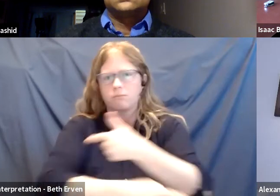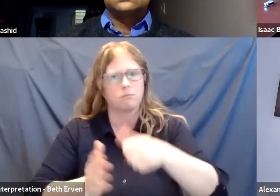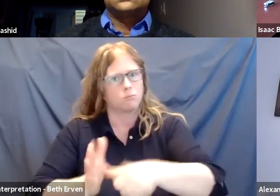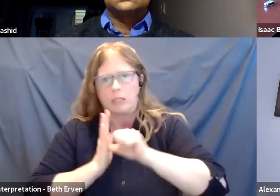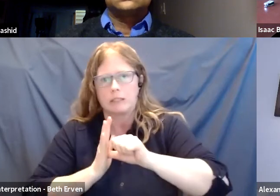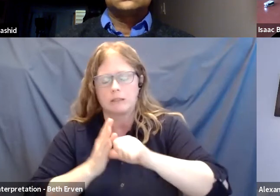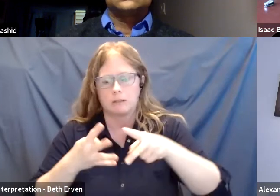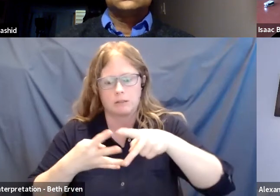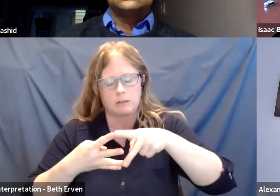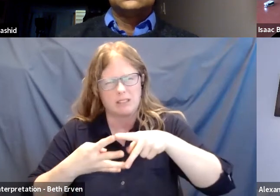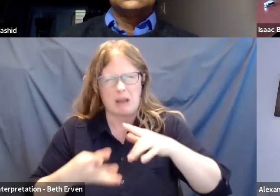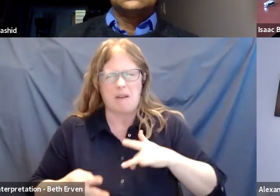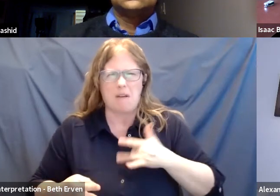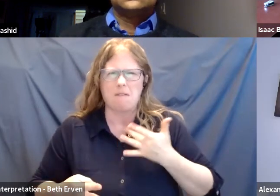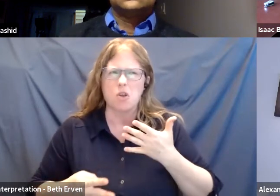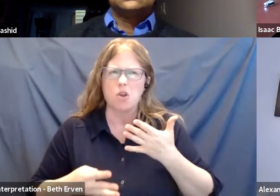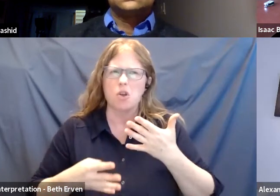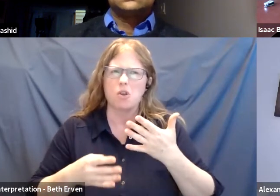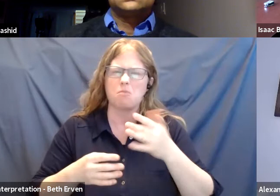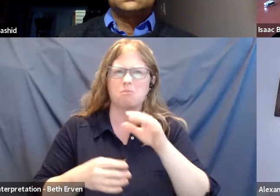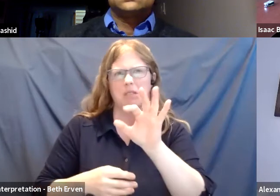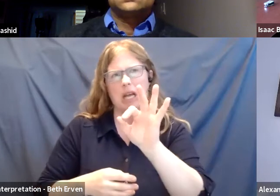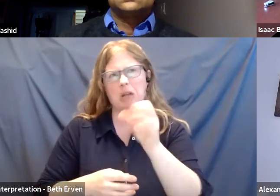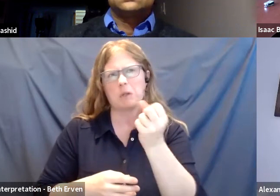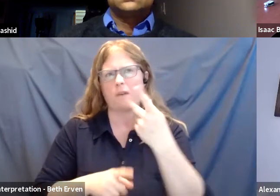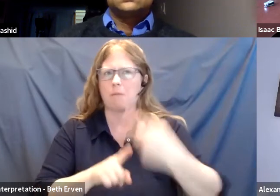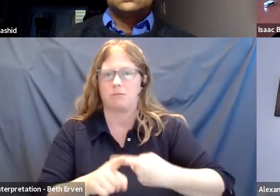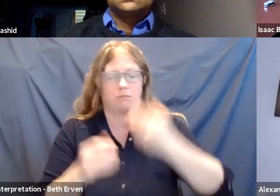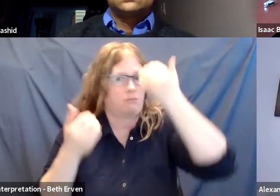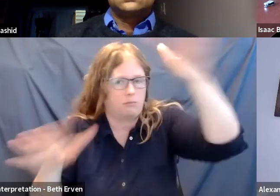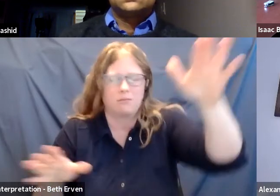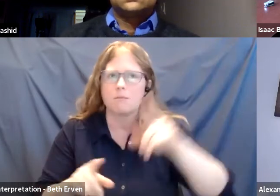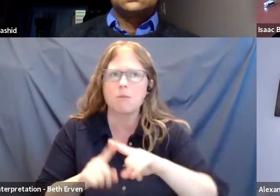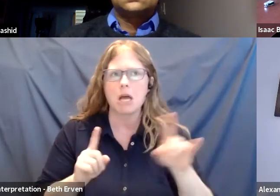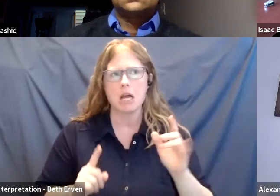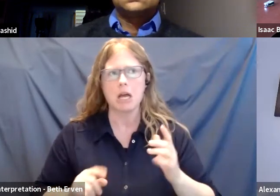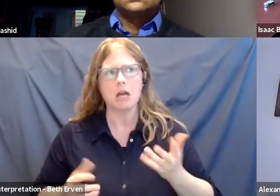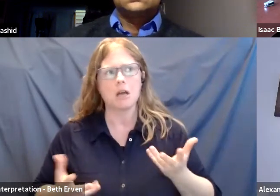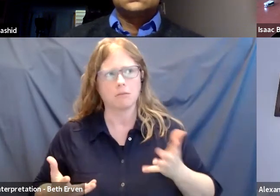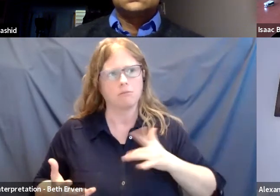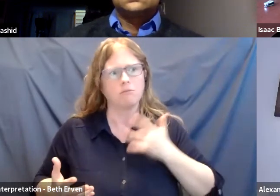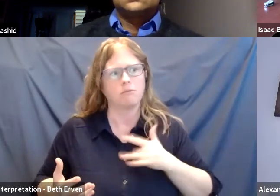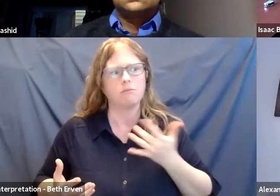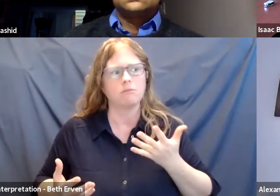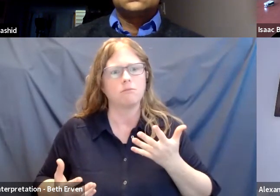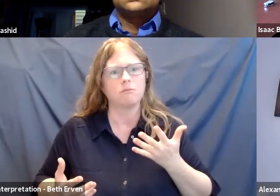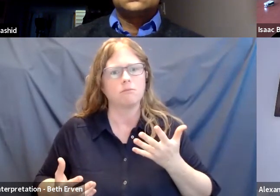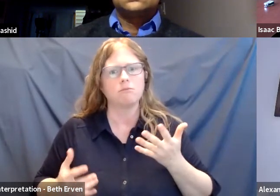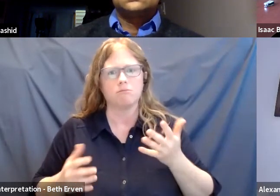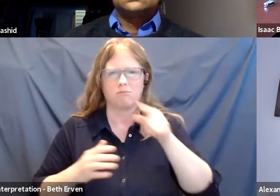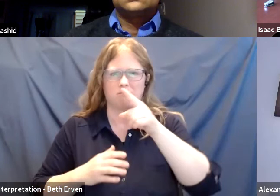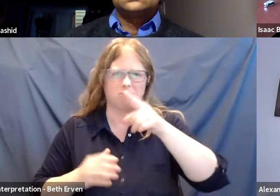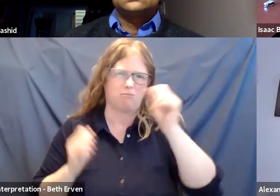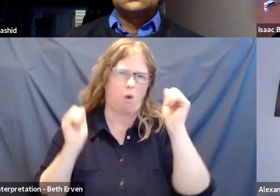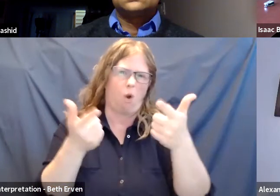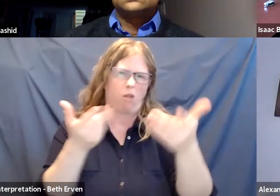going to be good for longer than that, 9, 12 months, who knows? But I think it's fair to say that regardless, we'll all probably need a booster